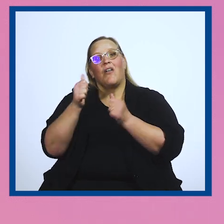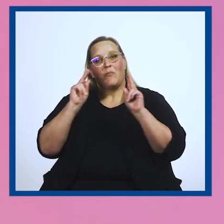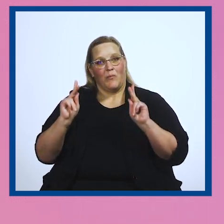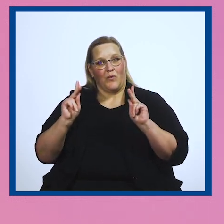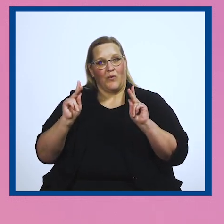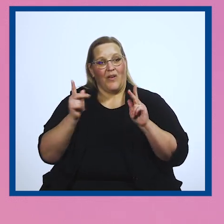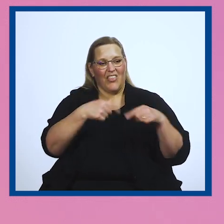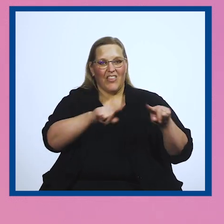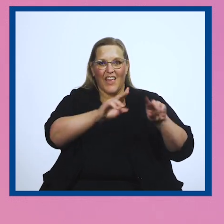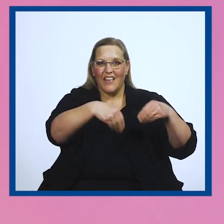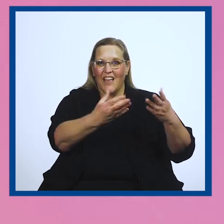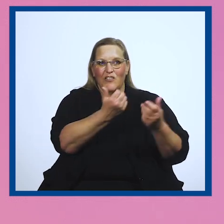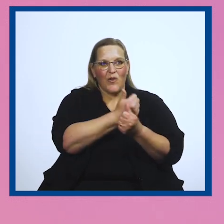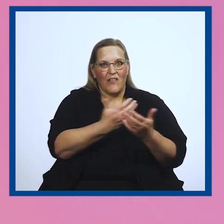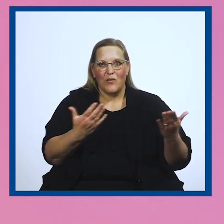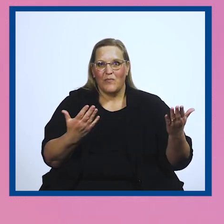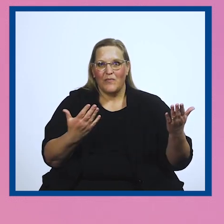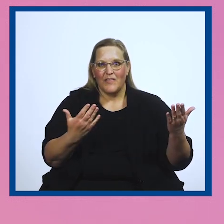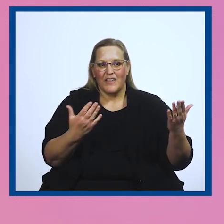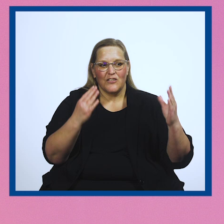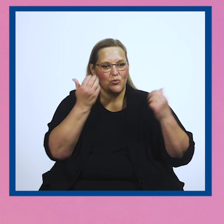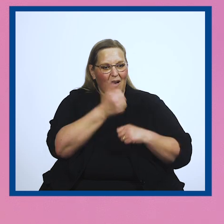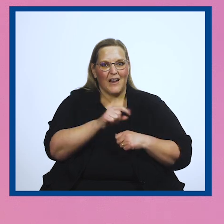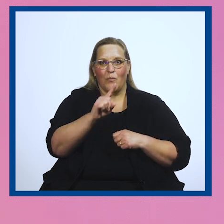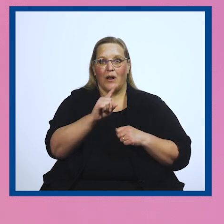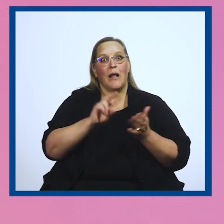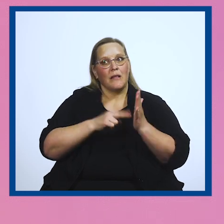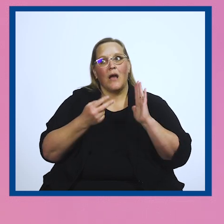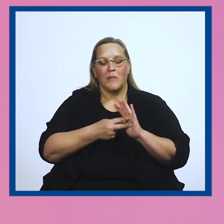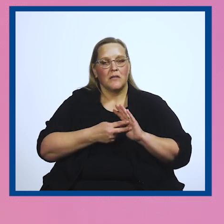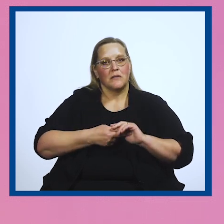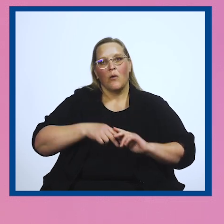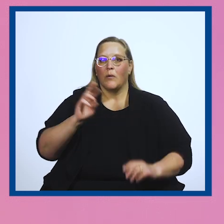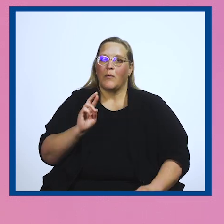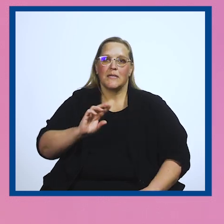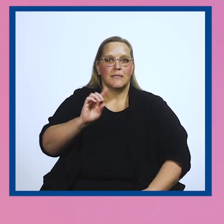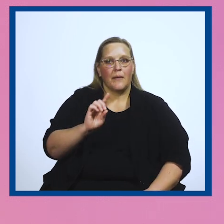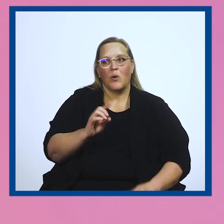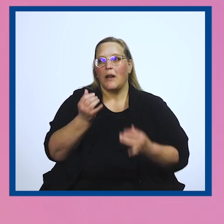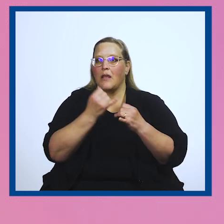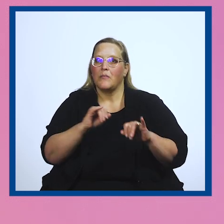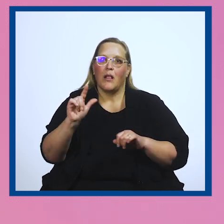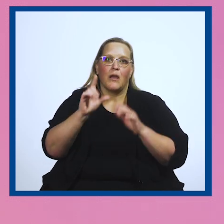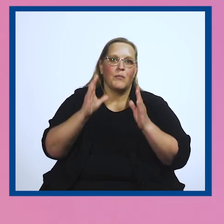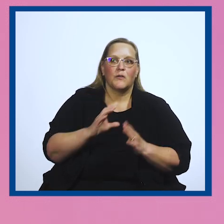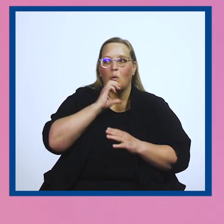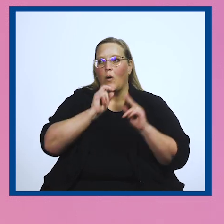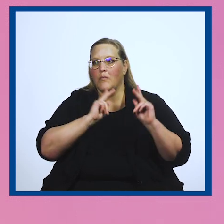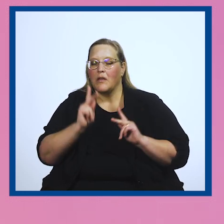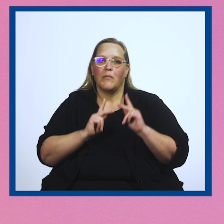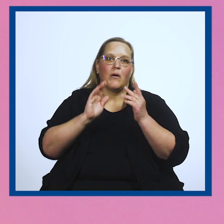anyone. What does it mean that they gave to anyone? Well, they gave to Republicans and Democrats, independents, libertarians, librarians, octogenarians,